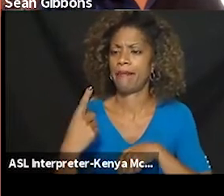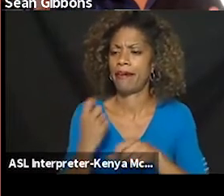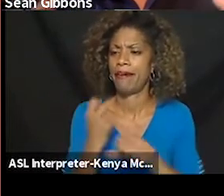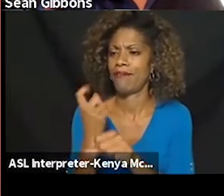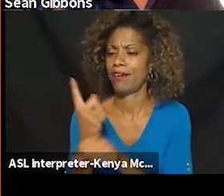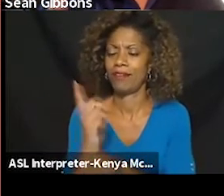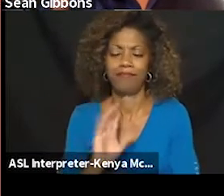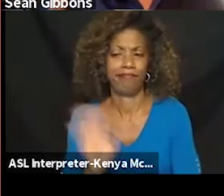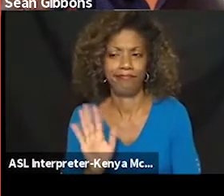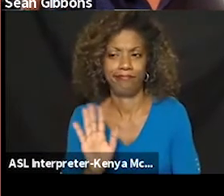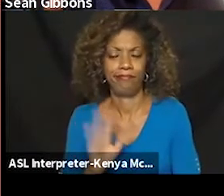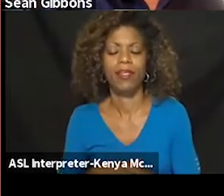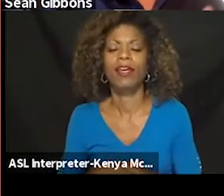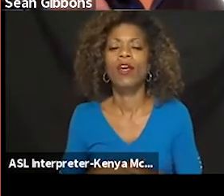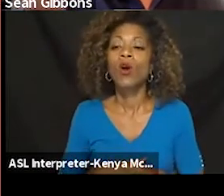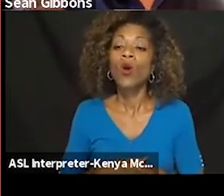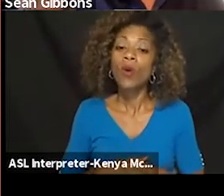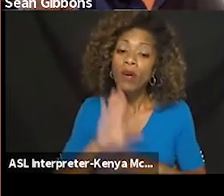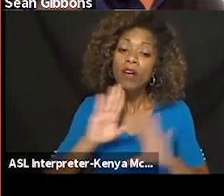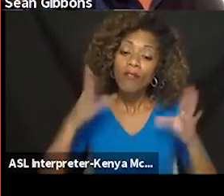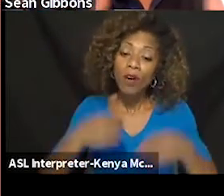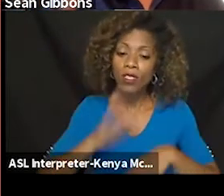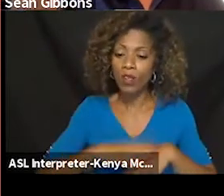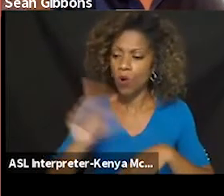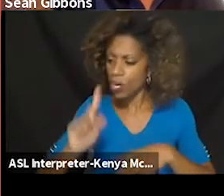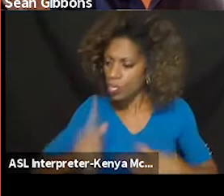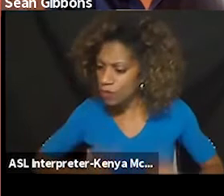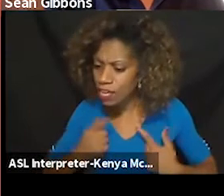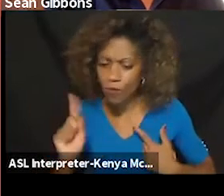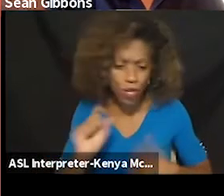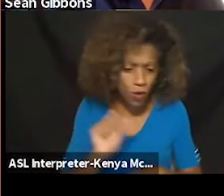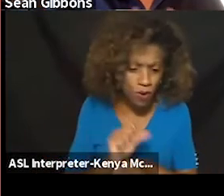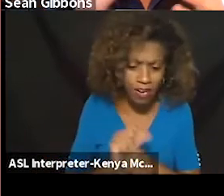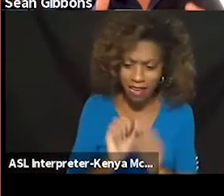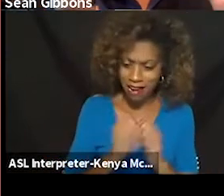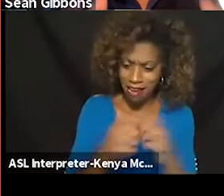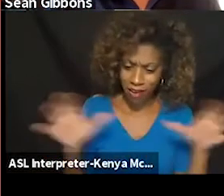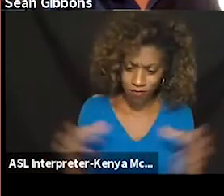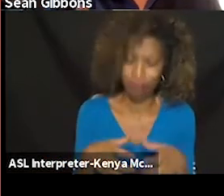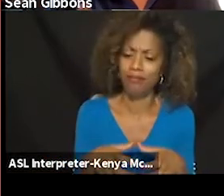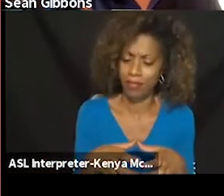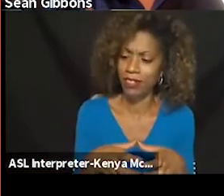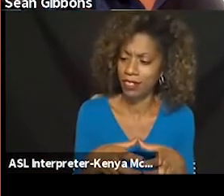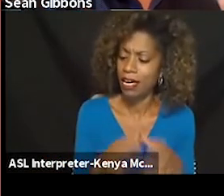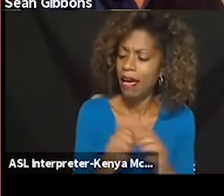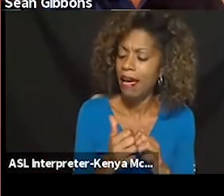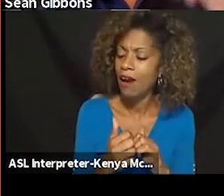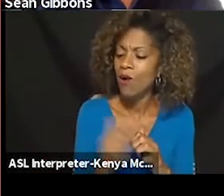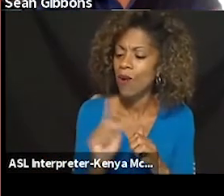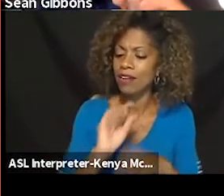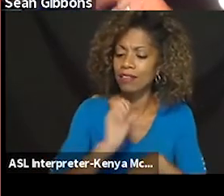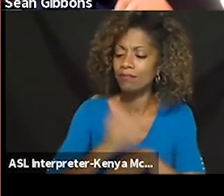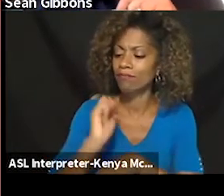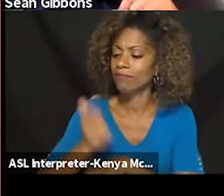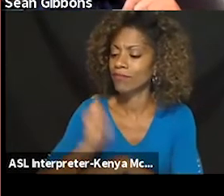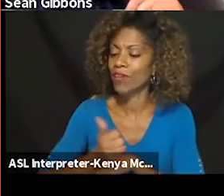focus on building community where you're living and working. For a lot of us, that looks a little bit different. And for now, for us, that's been virtual, but we have 16 local groups around the country. And so you can